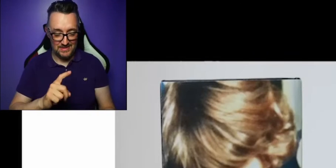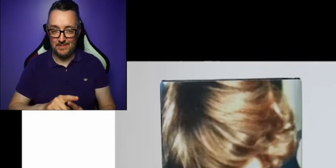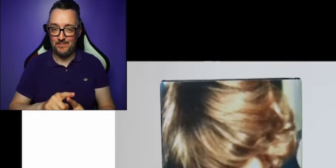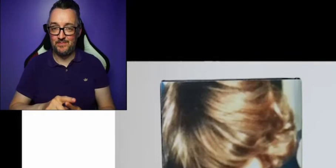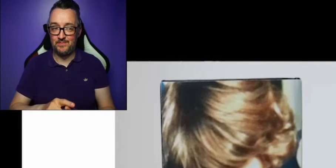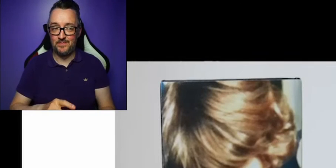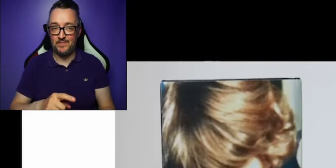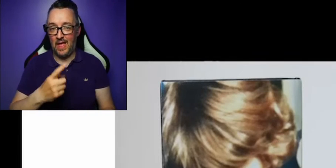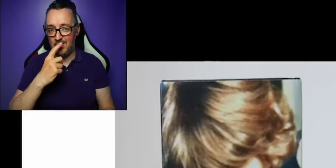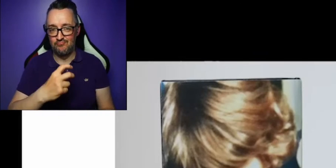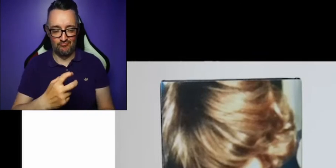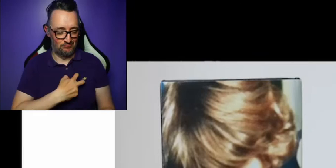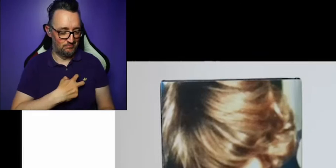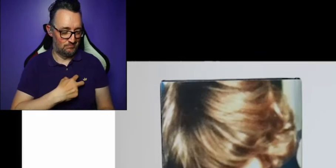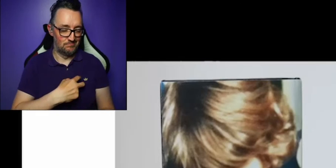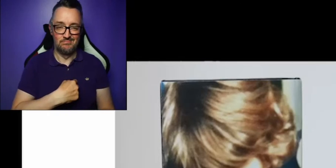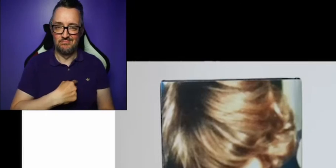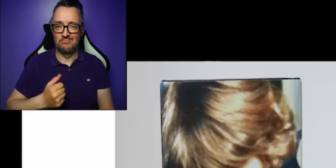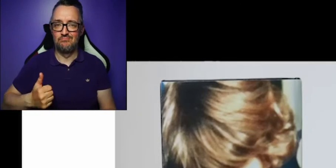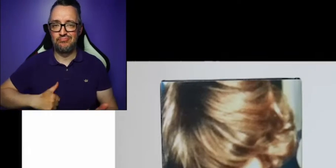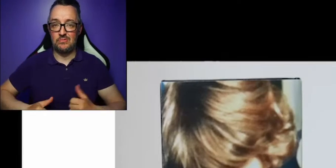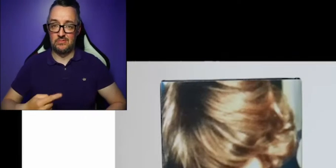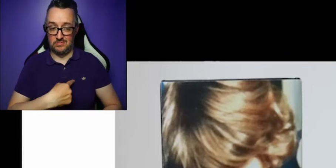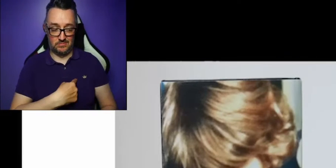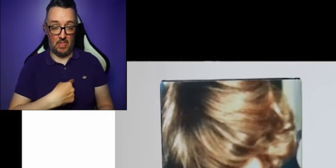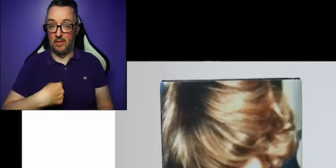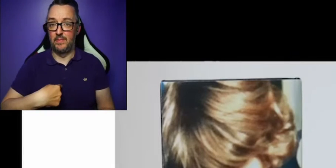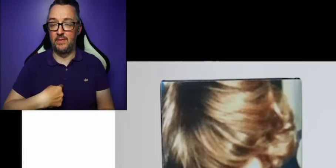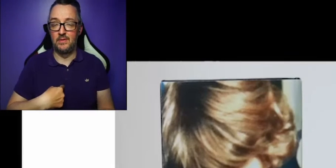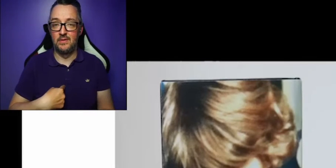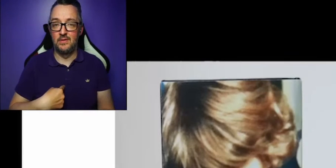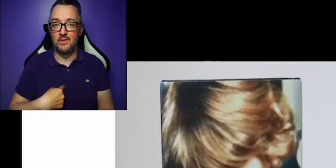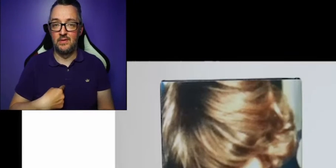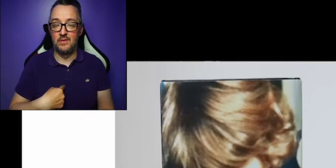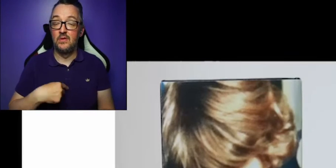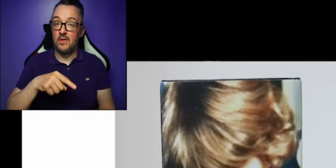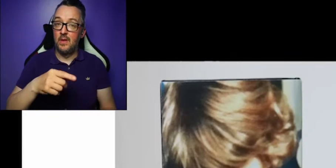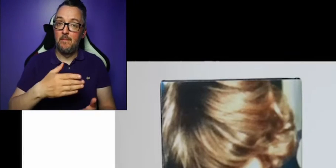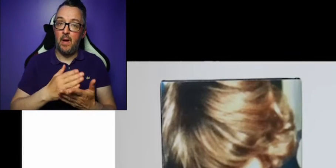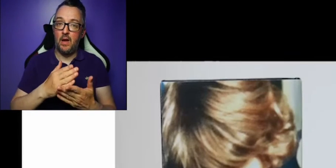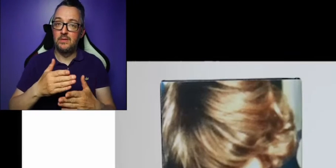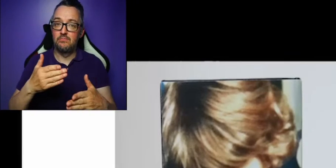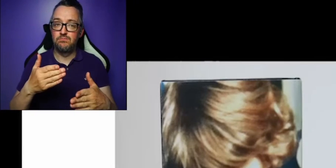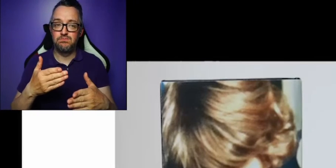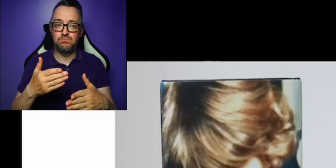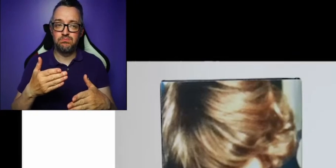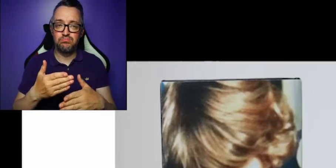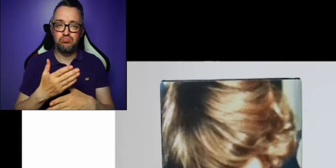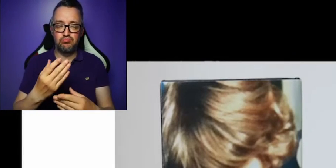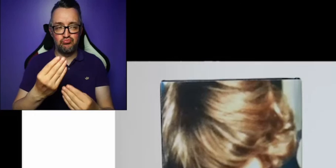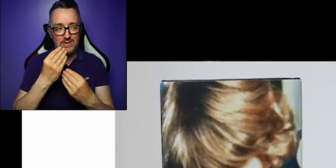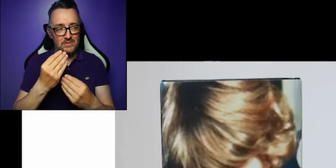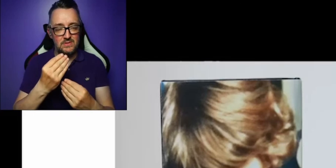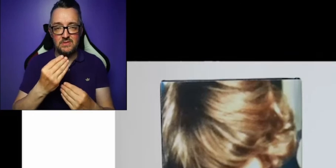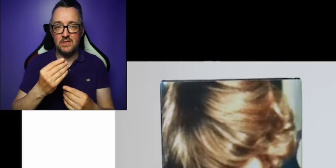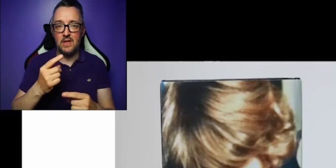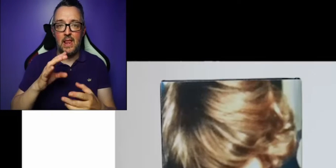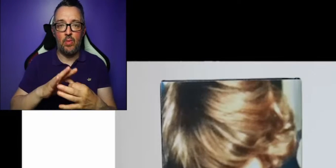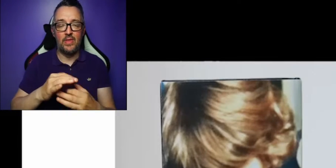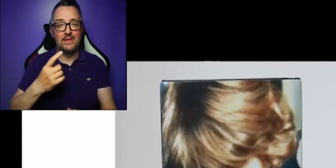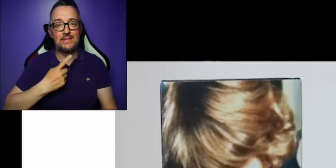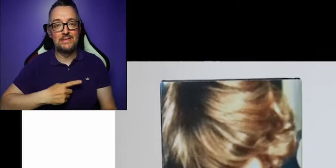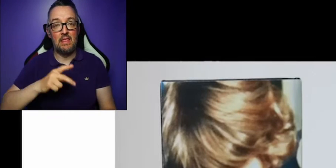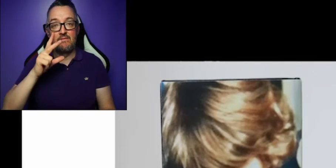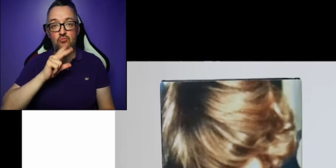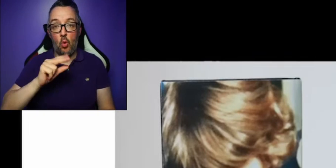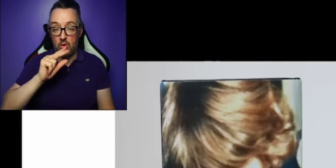wear it almost as a badge of honour. Mm-hmm. And it's part of a practice that I use of self-talk, which I'm very proud of.